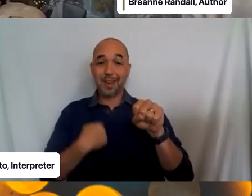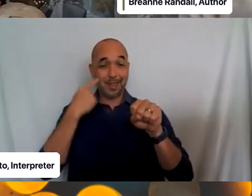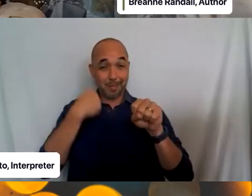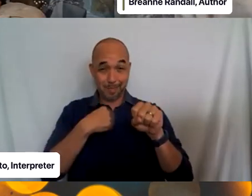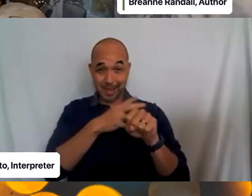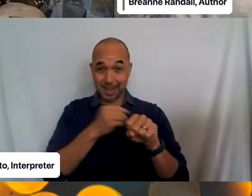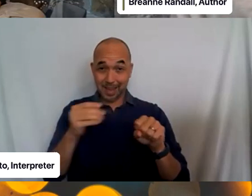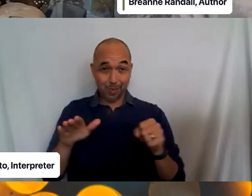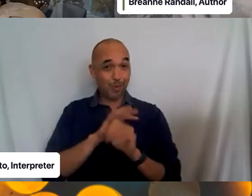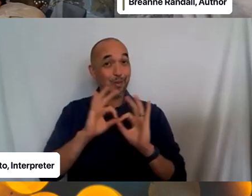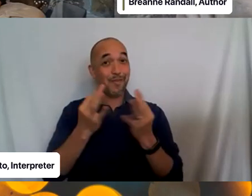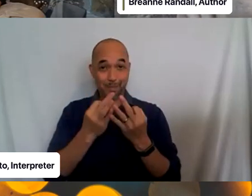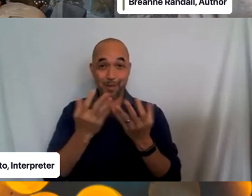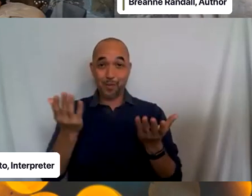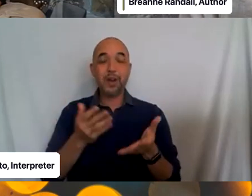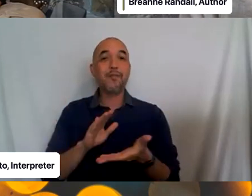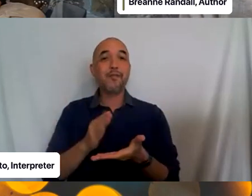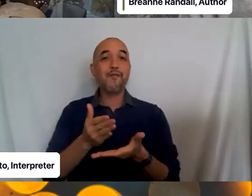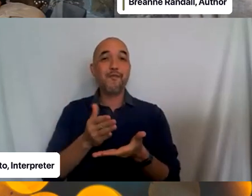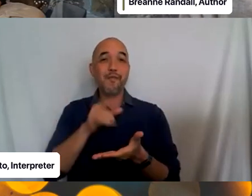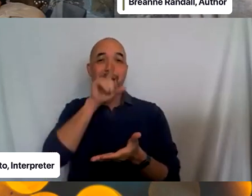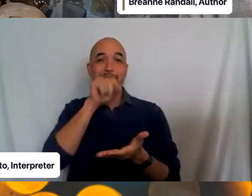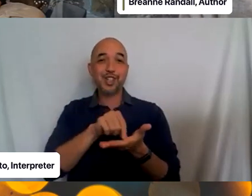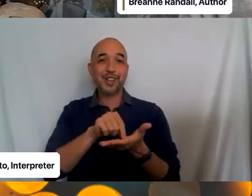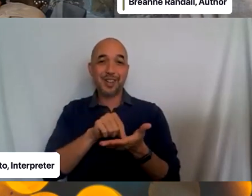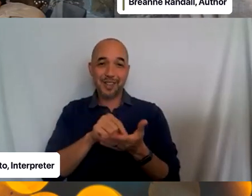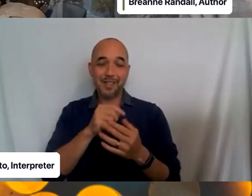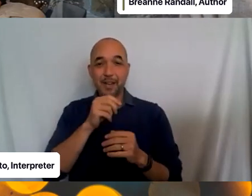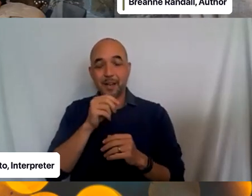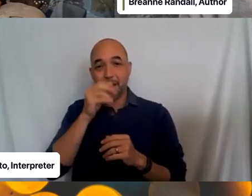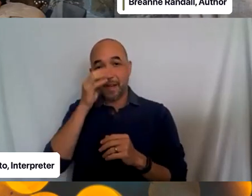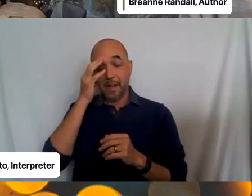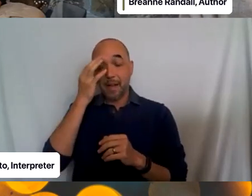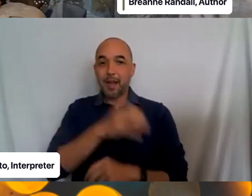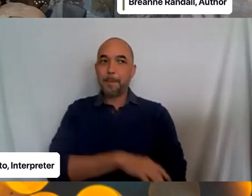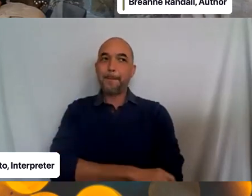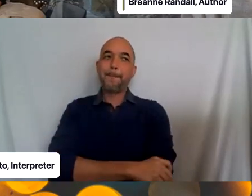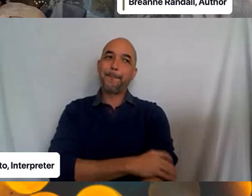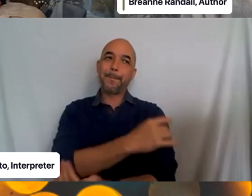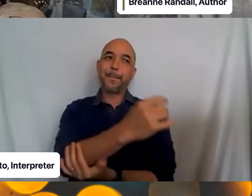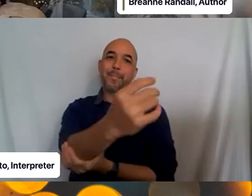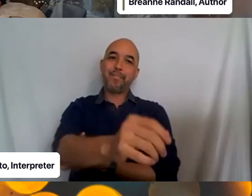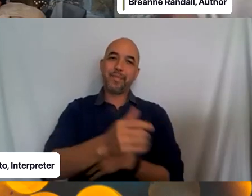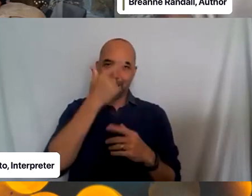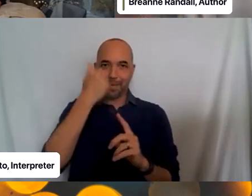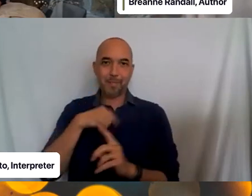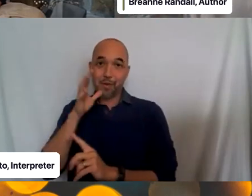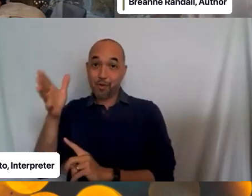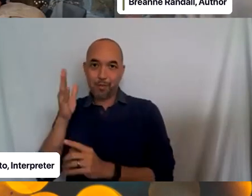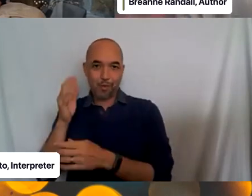fried chicken. Yeah. Just because it's you know, my grandma would make that. Like I